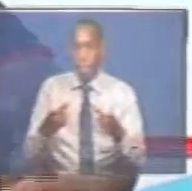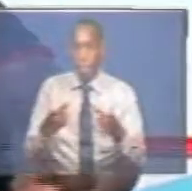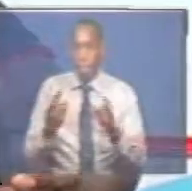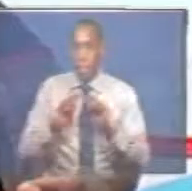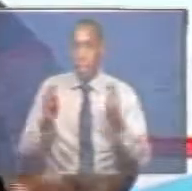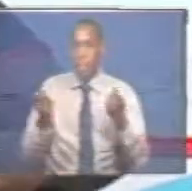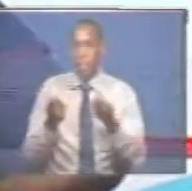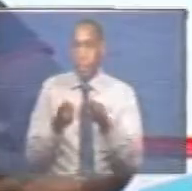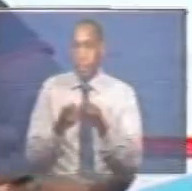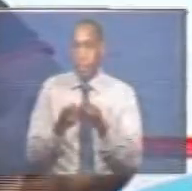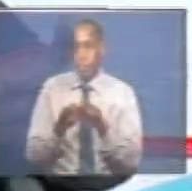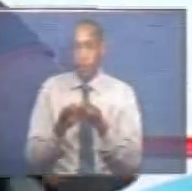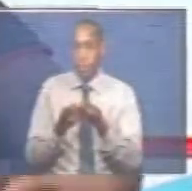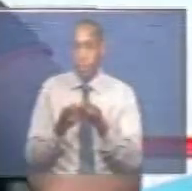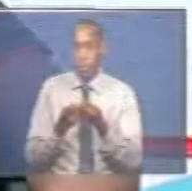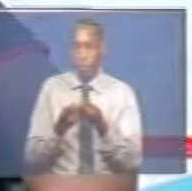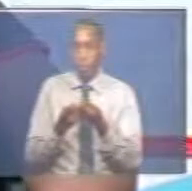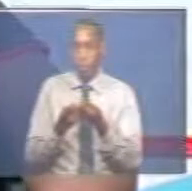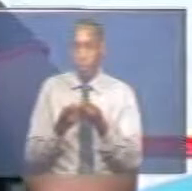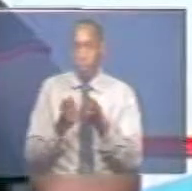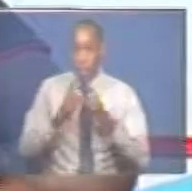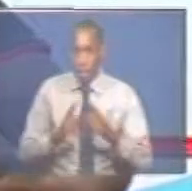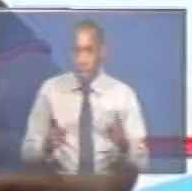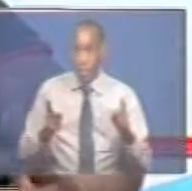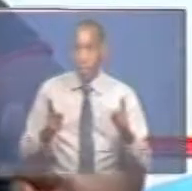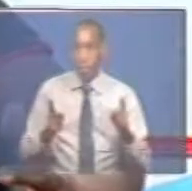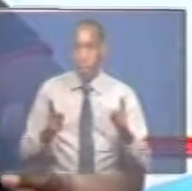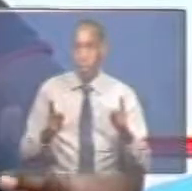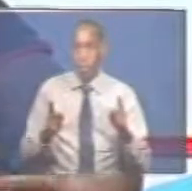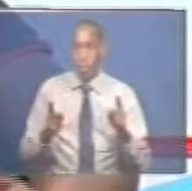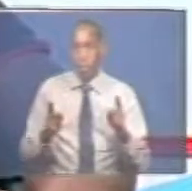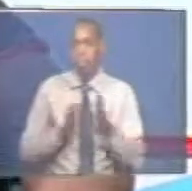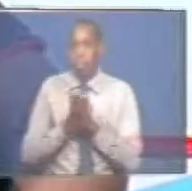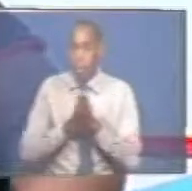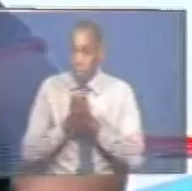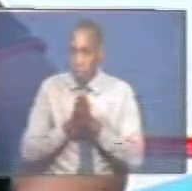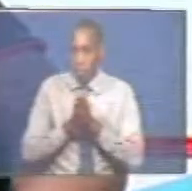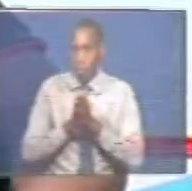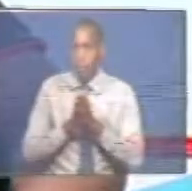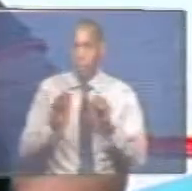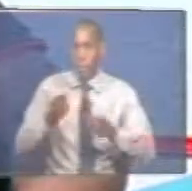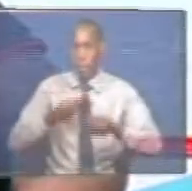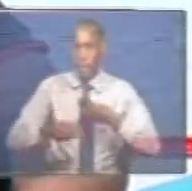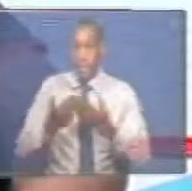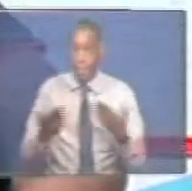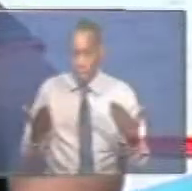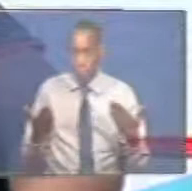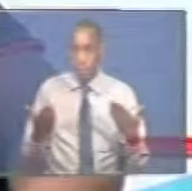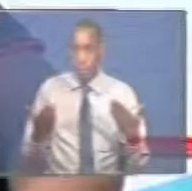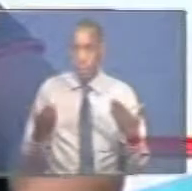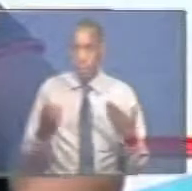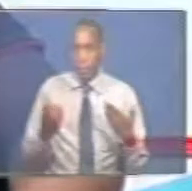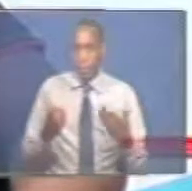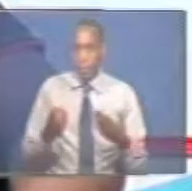or maybe the local, but along the passion for that club, to sell it as a brand. Because if you look at